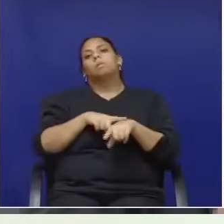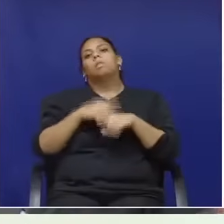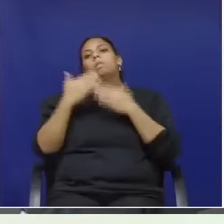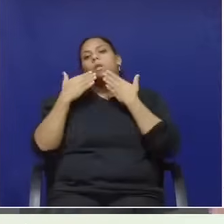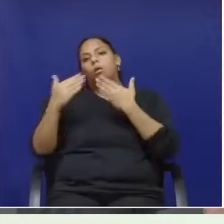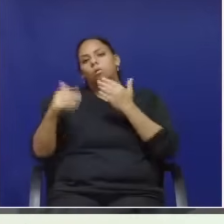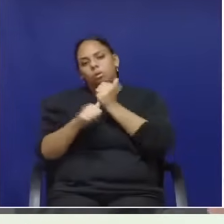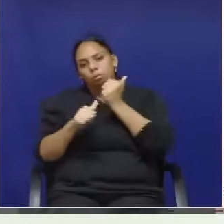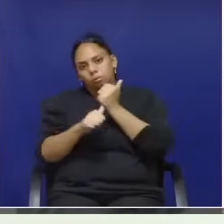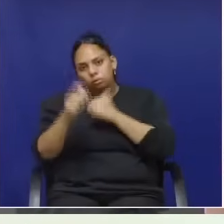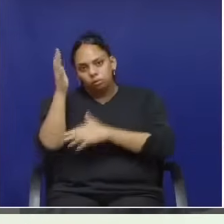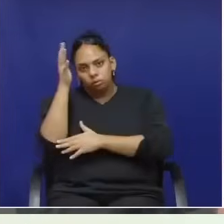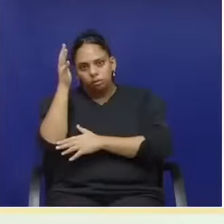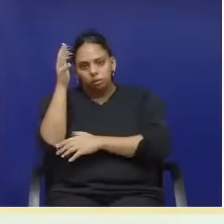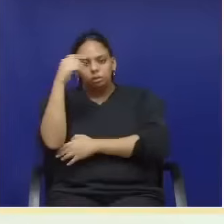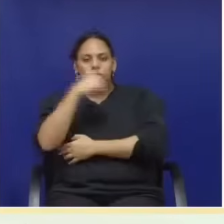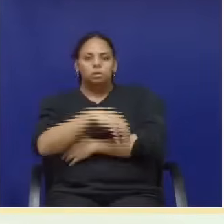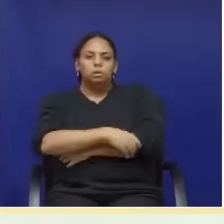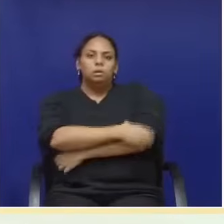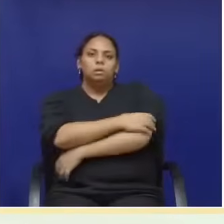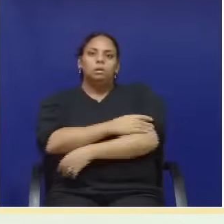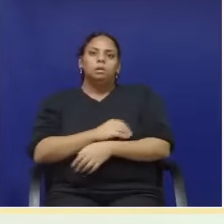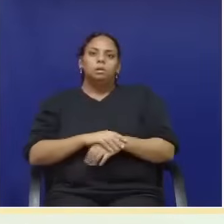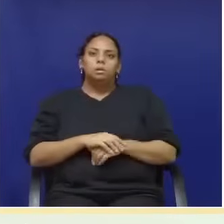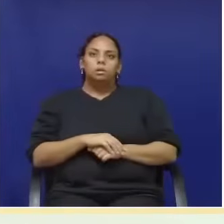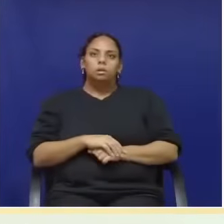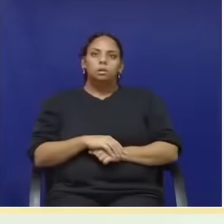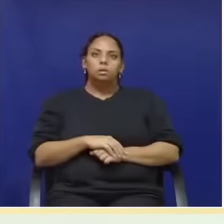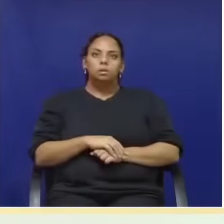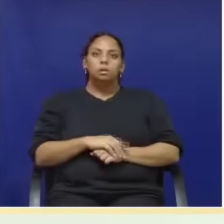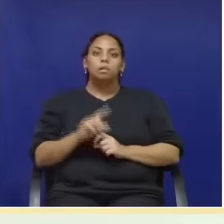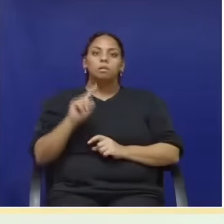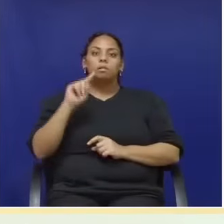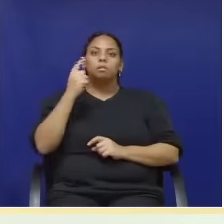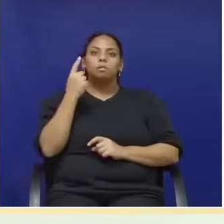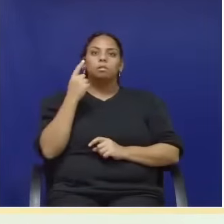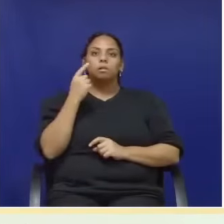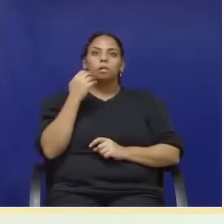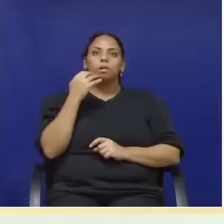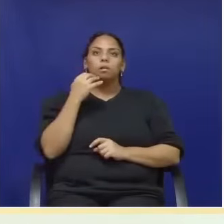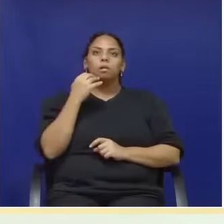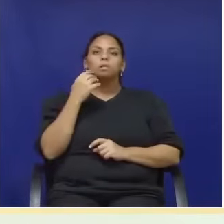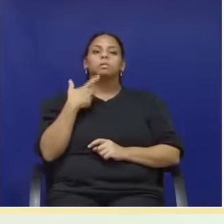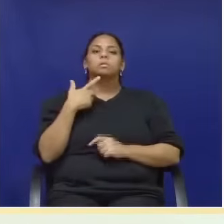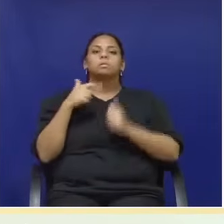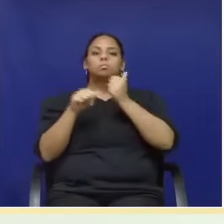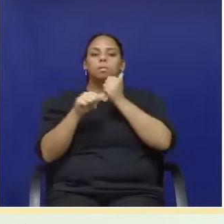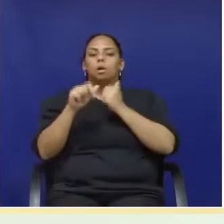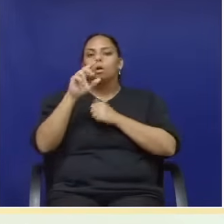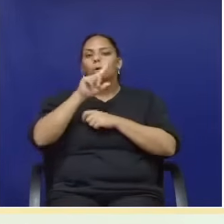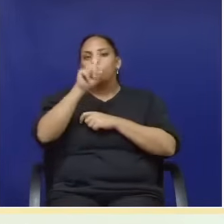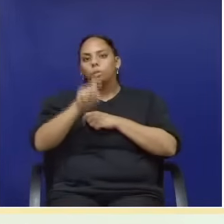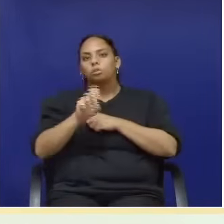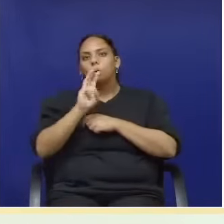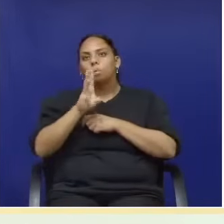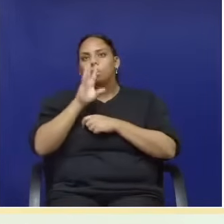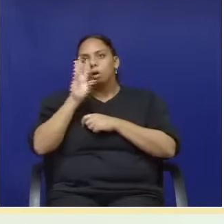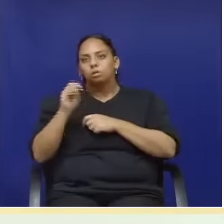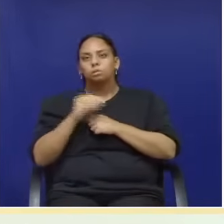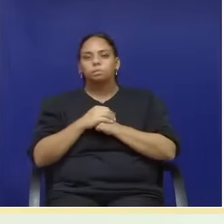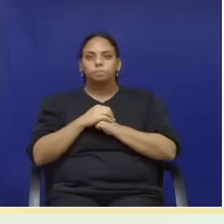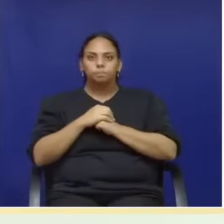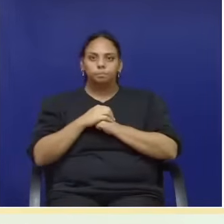Speaker. The first supplementary question will be asked by the Honourable Tebekulu.